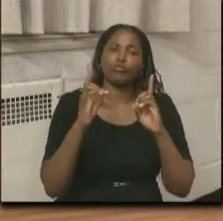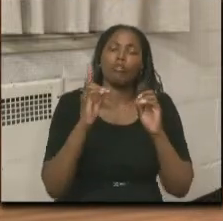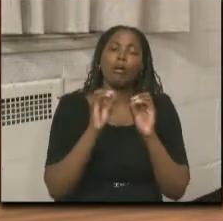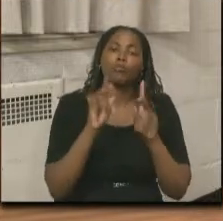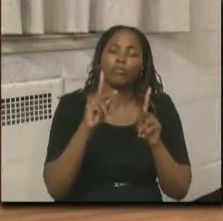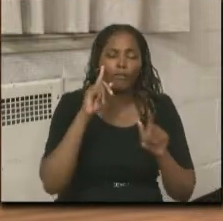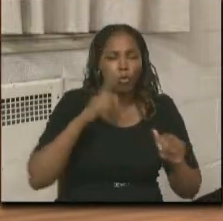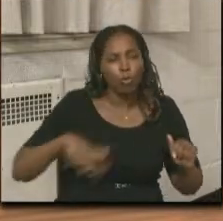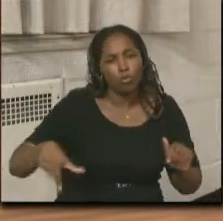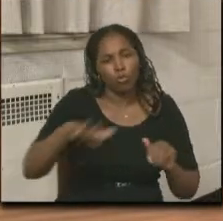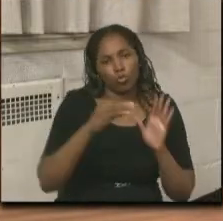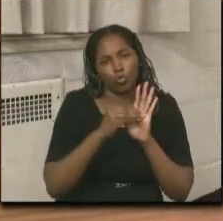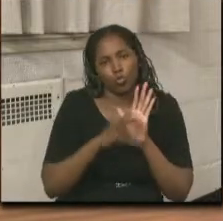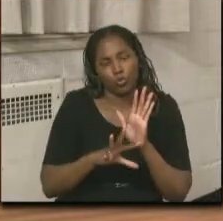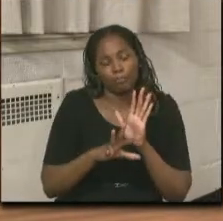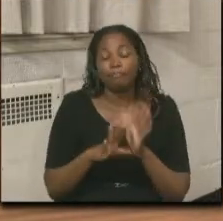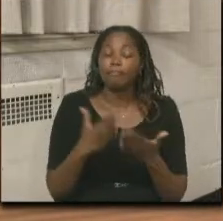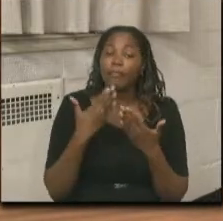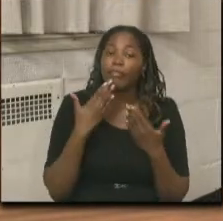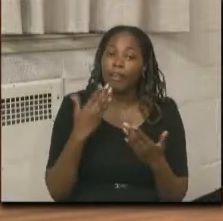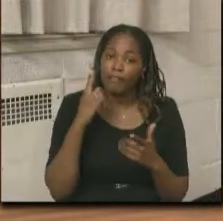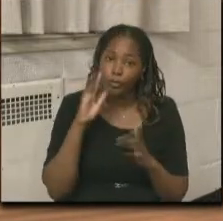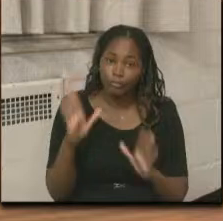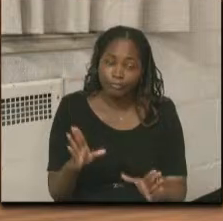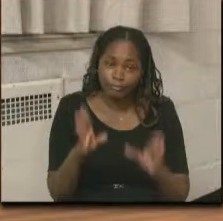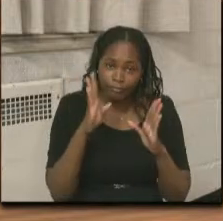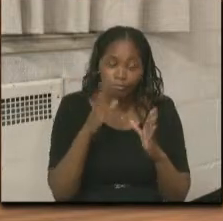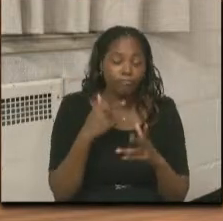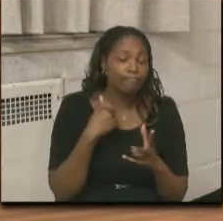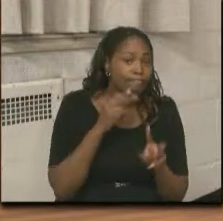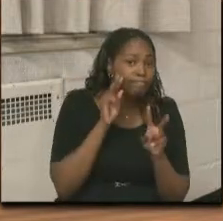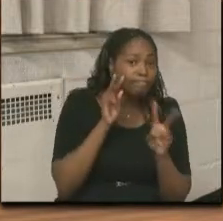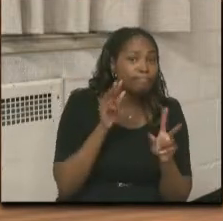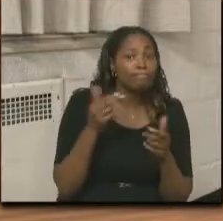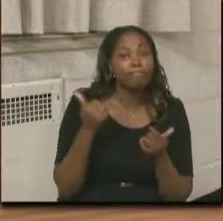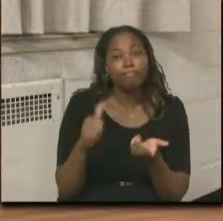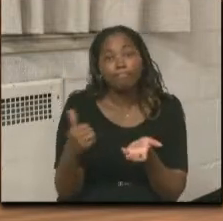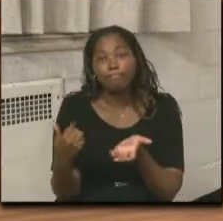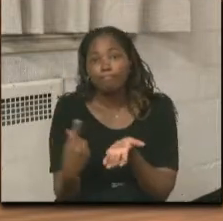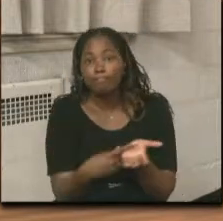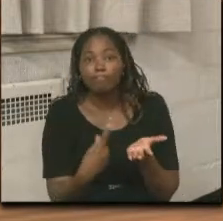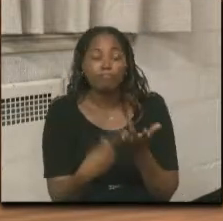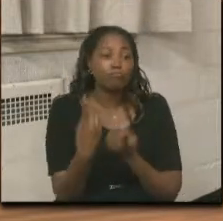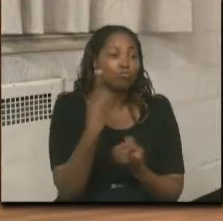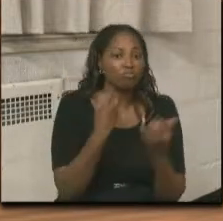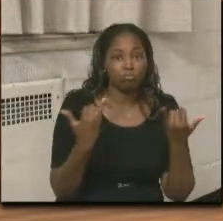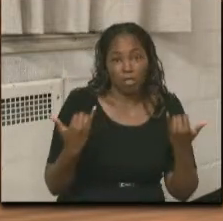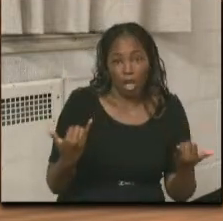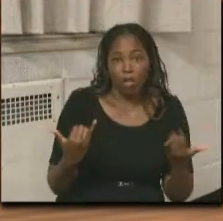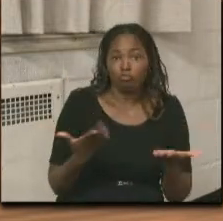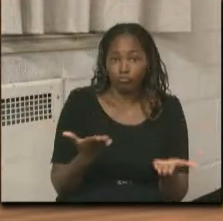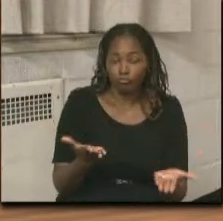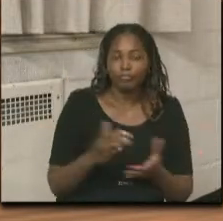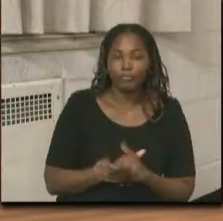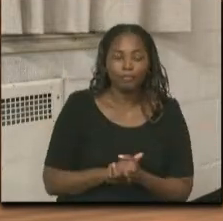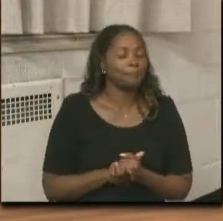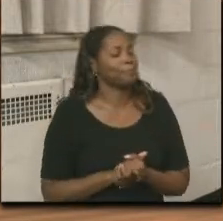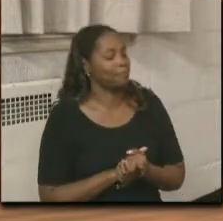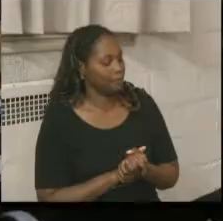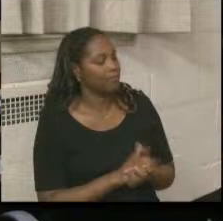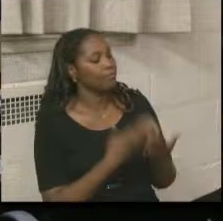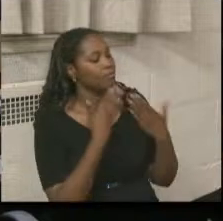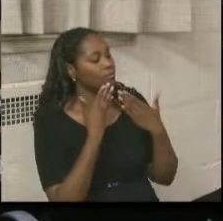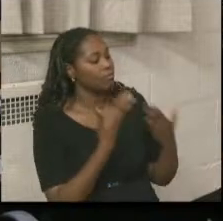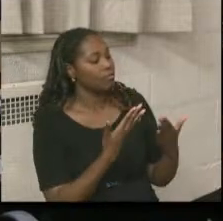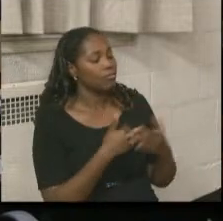County. Thank you for attention, and we look forward to any questions and discussion at this time. Thank you.